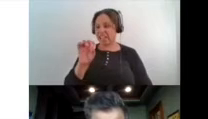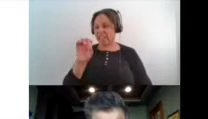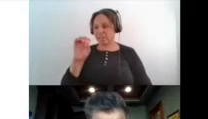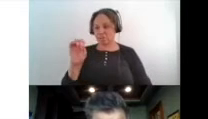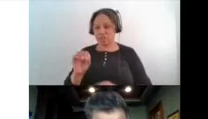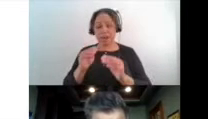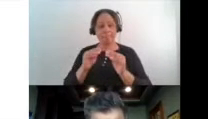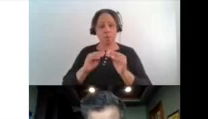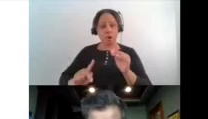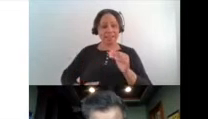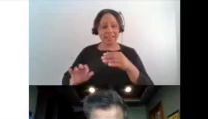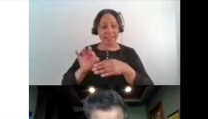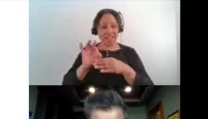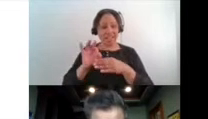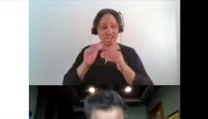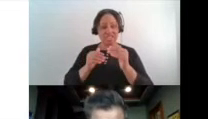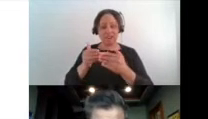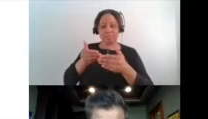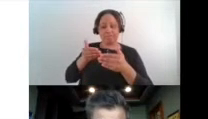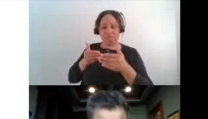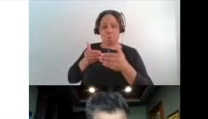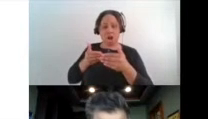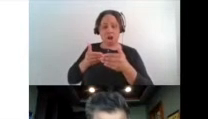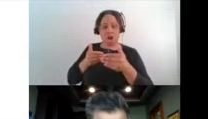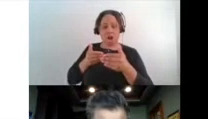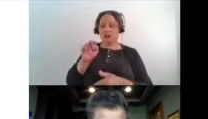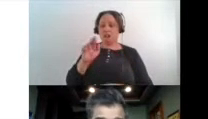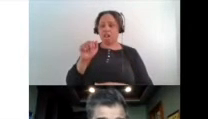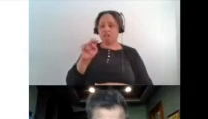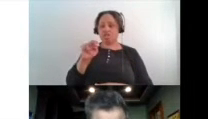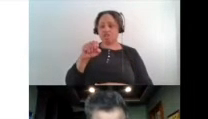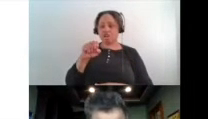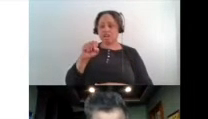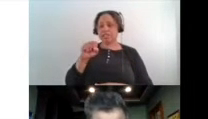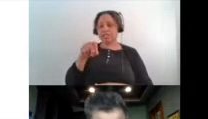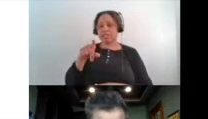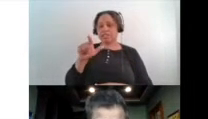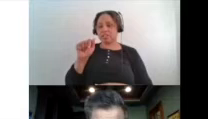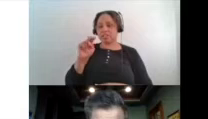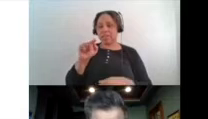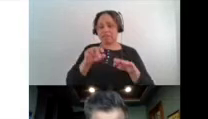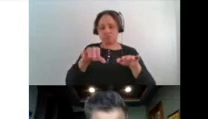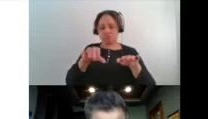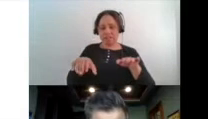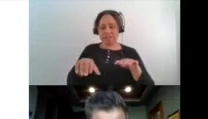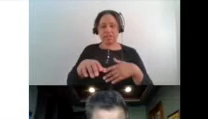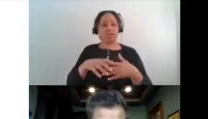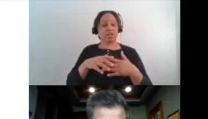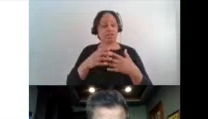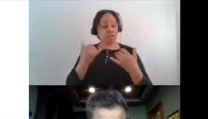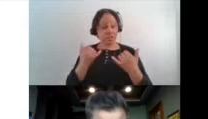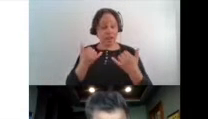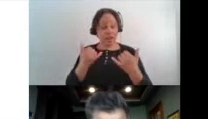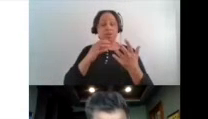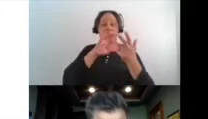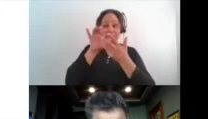than you did before you had the transplant. So that cloud is no longer there. You're a lot more functional. You're a lot